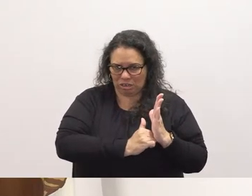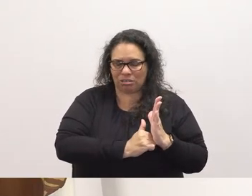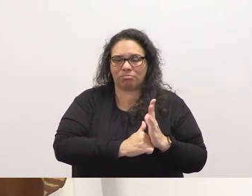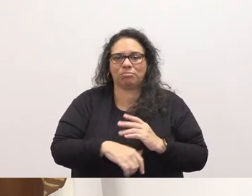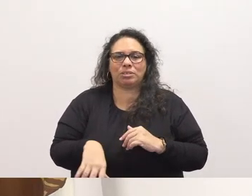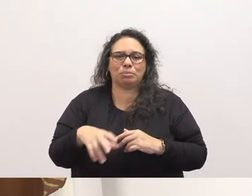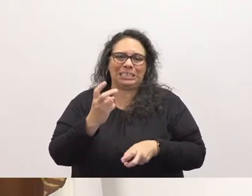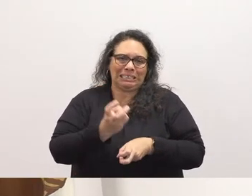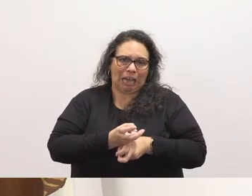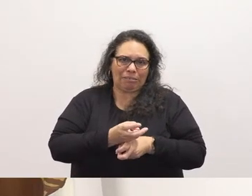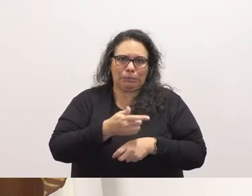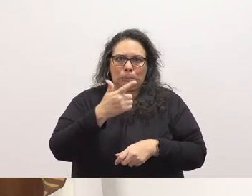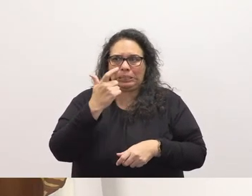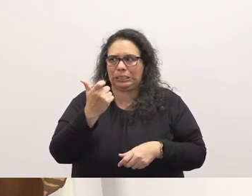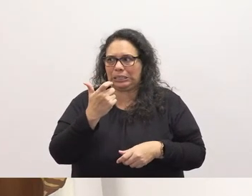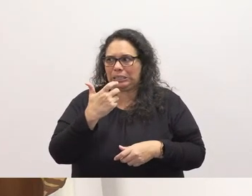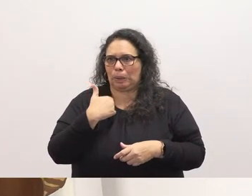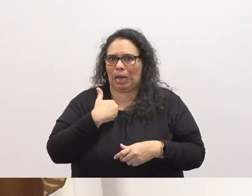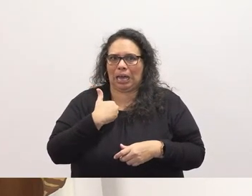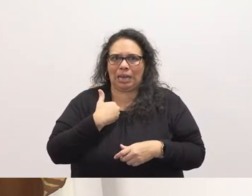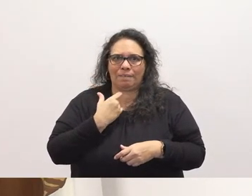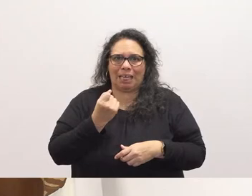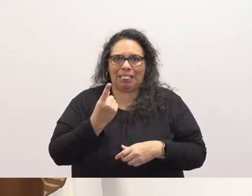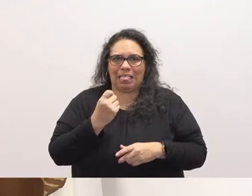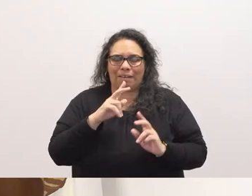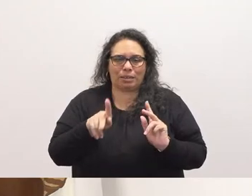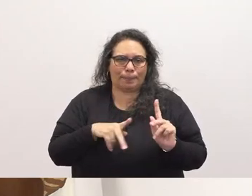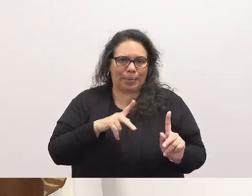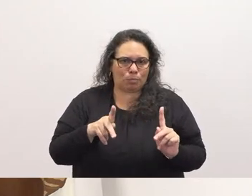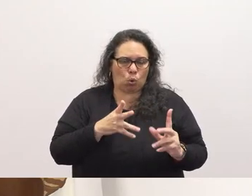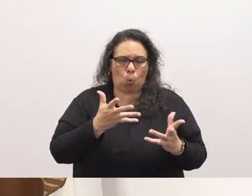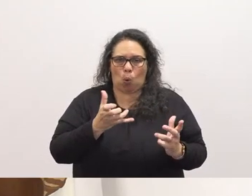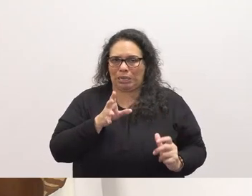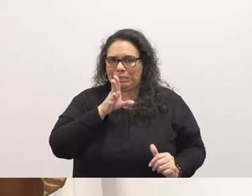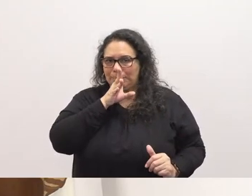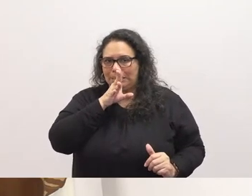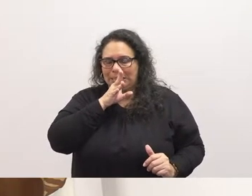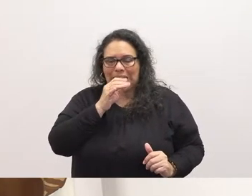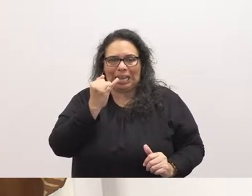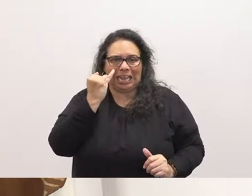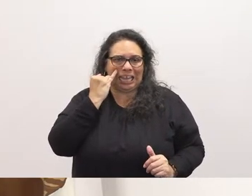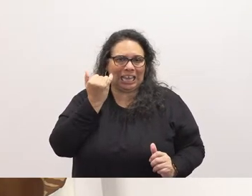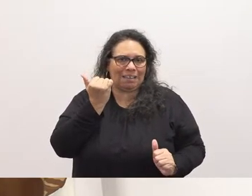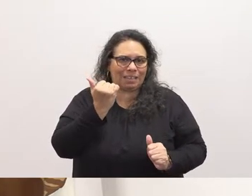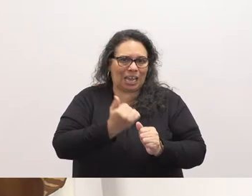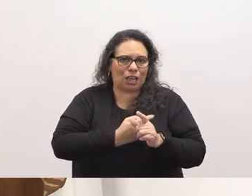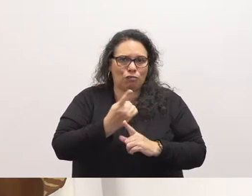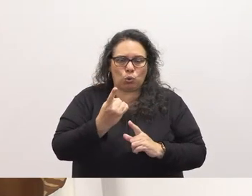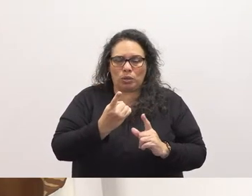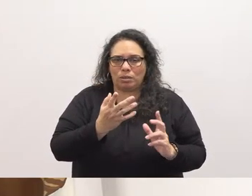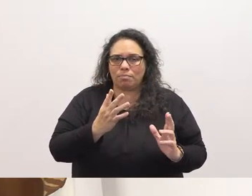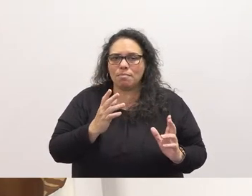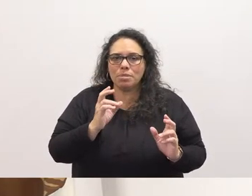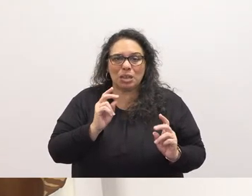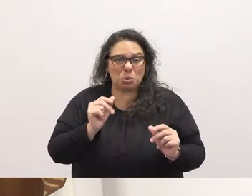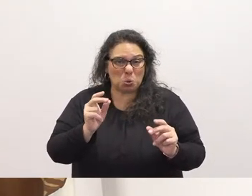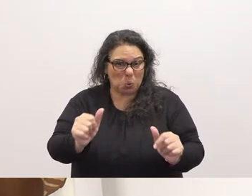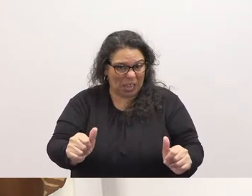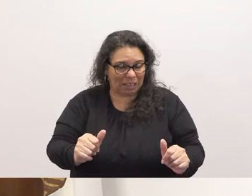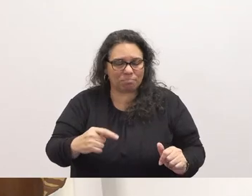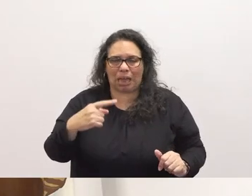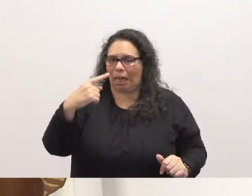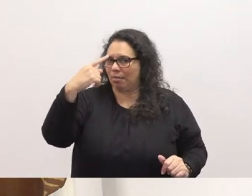tough because we have 11 people who wanna speak. So if everybody could be quick, I think